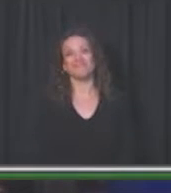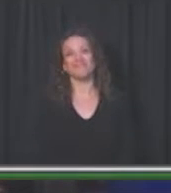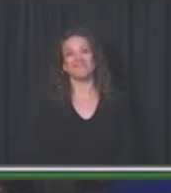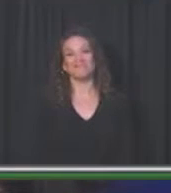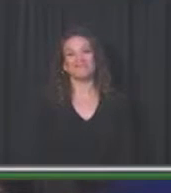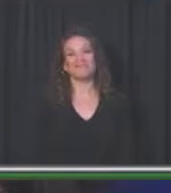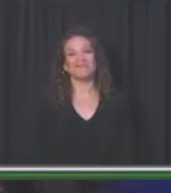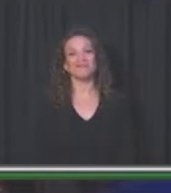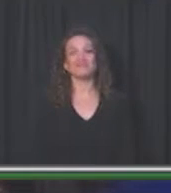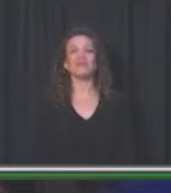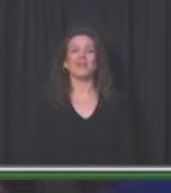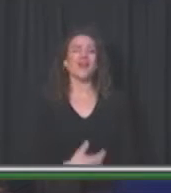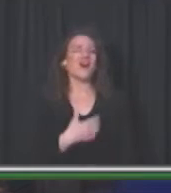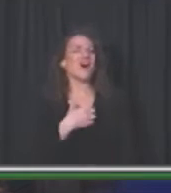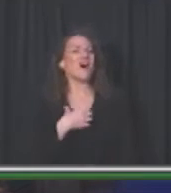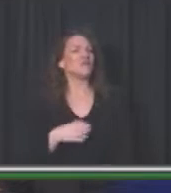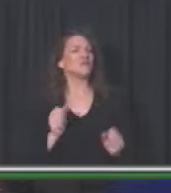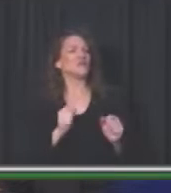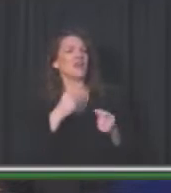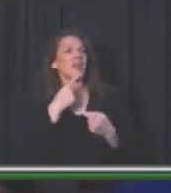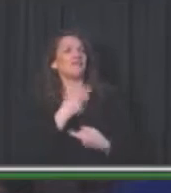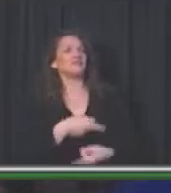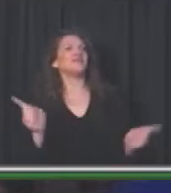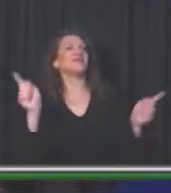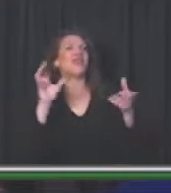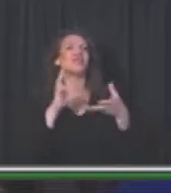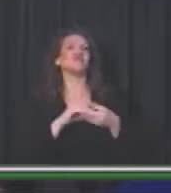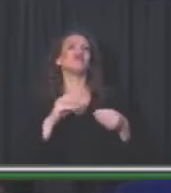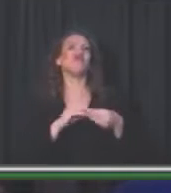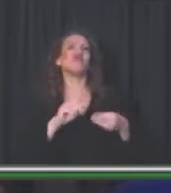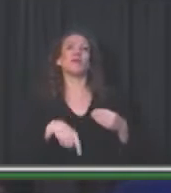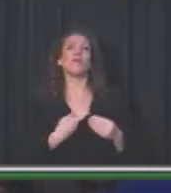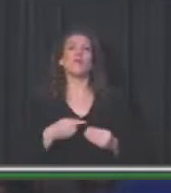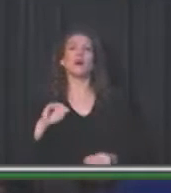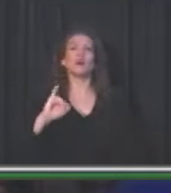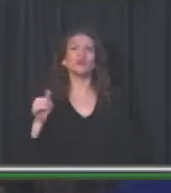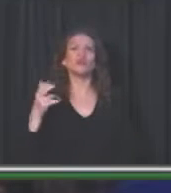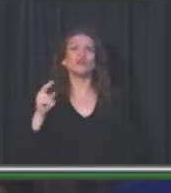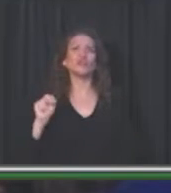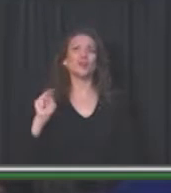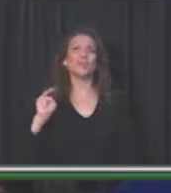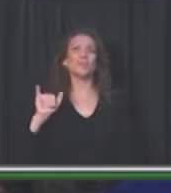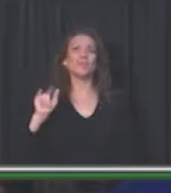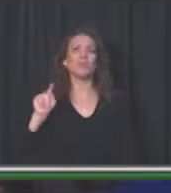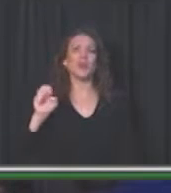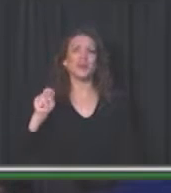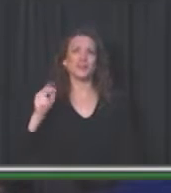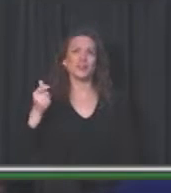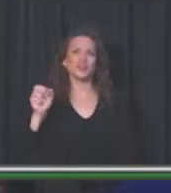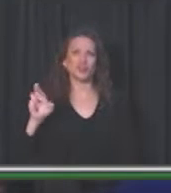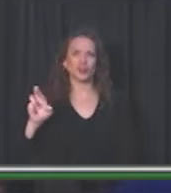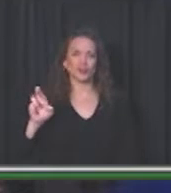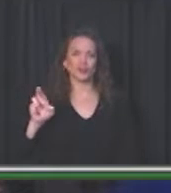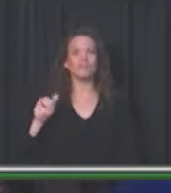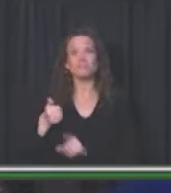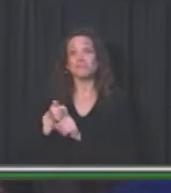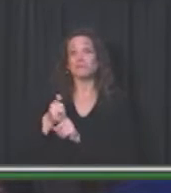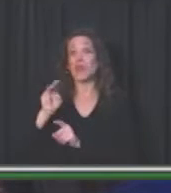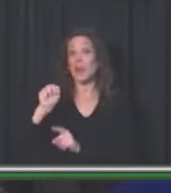I'd like to tell a story of John Meidinger, an MBA candidate, and his